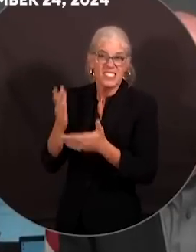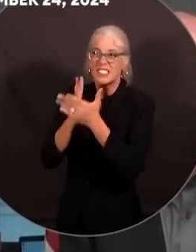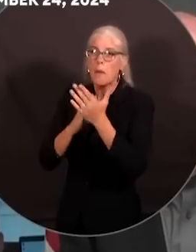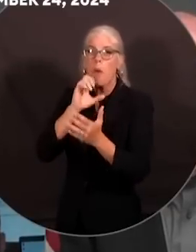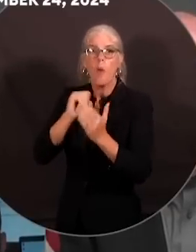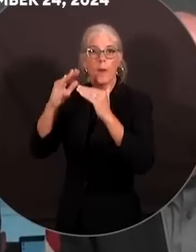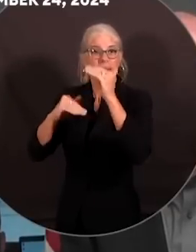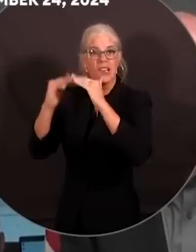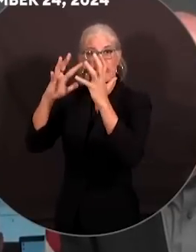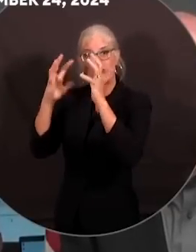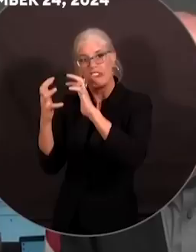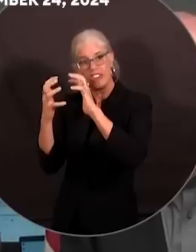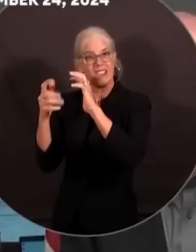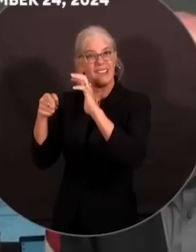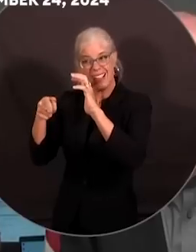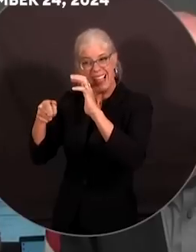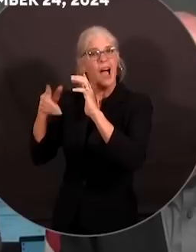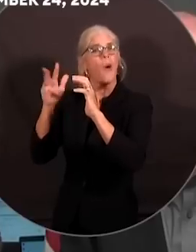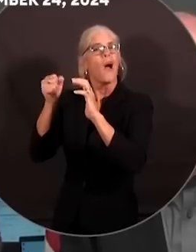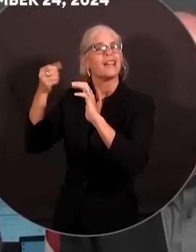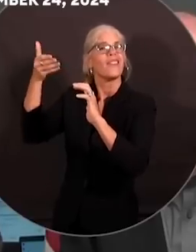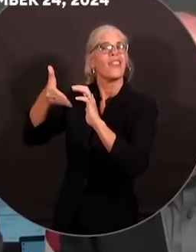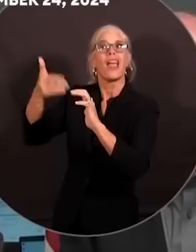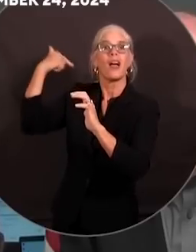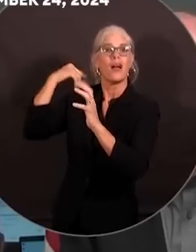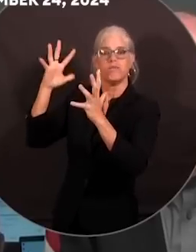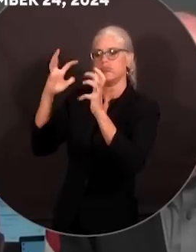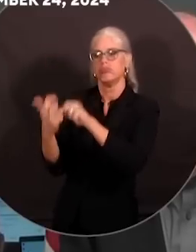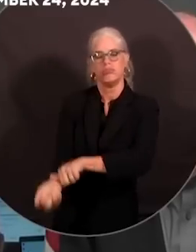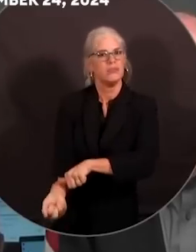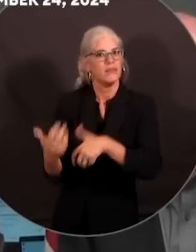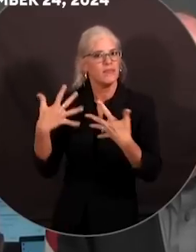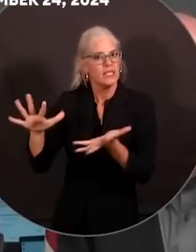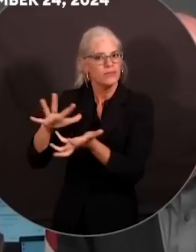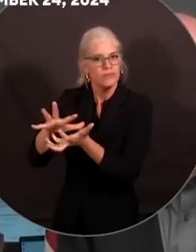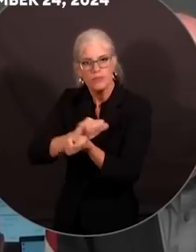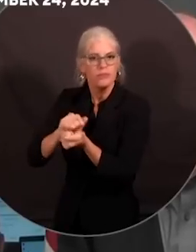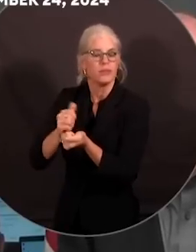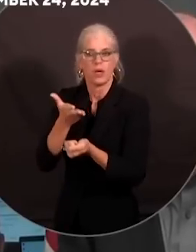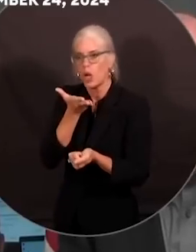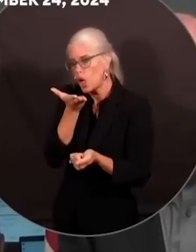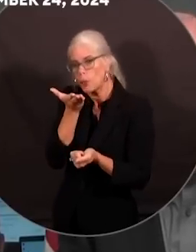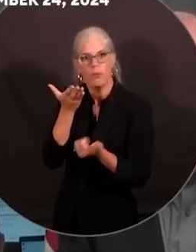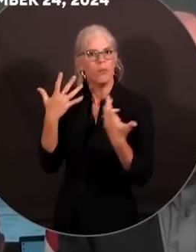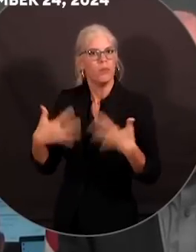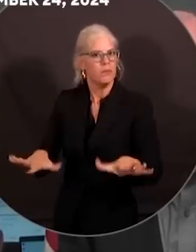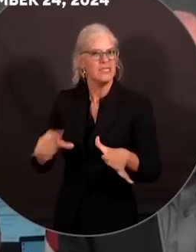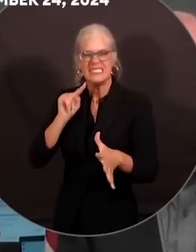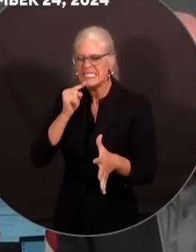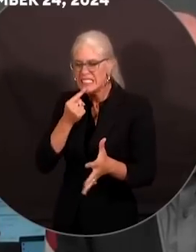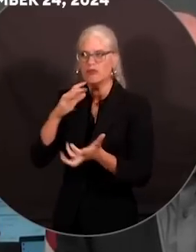the path, you saw total destruction. That was a massive amount of damage.